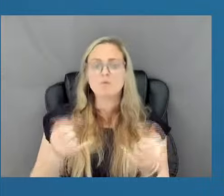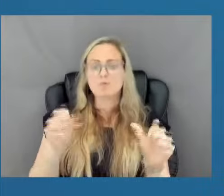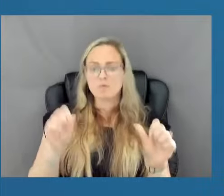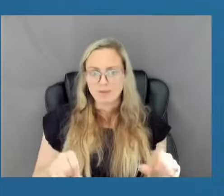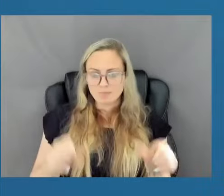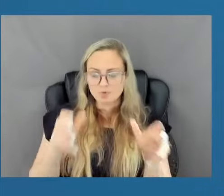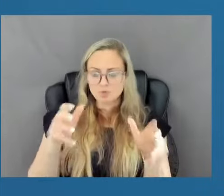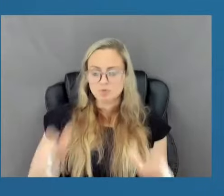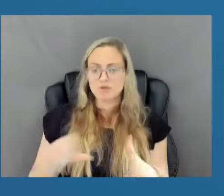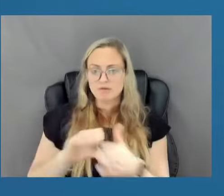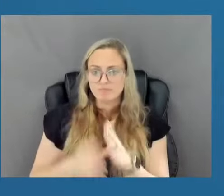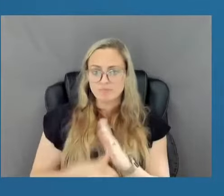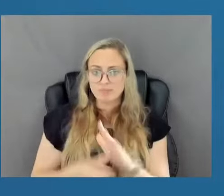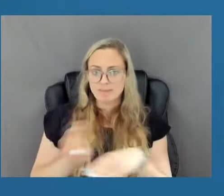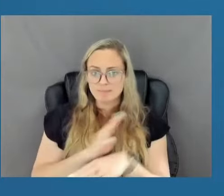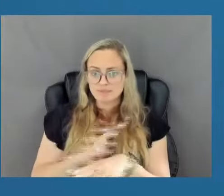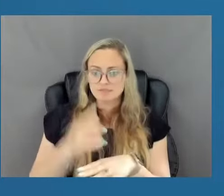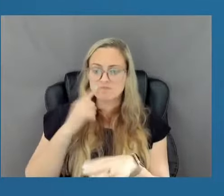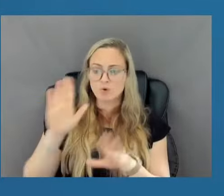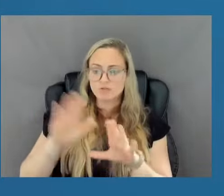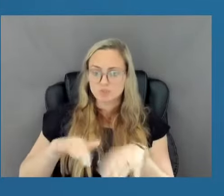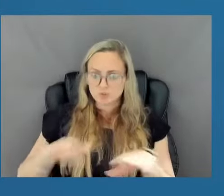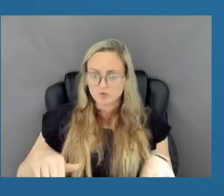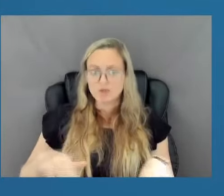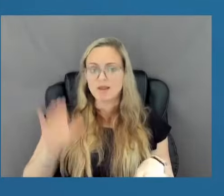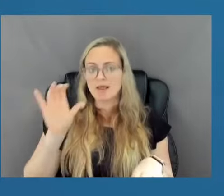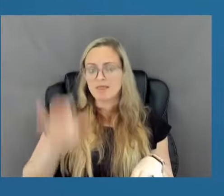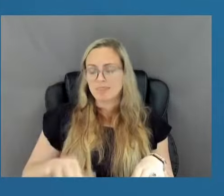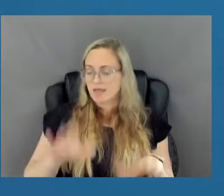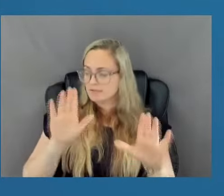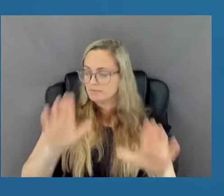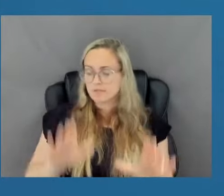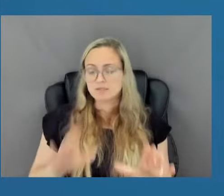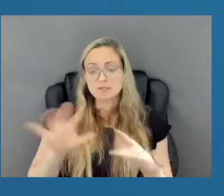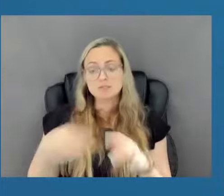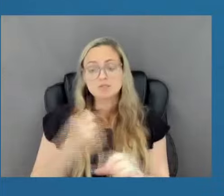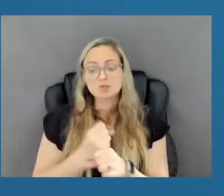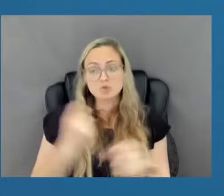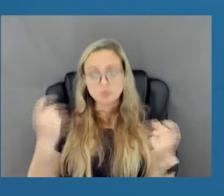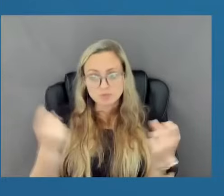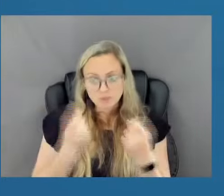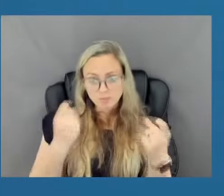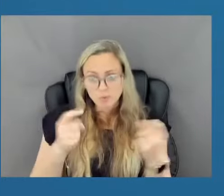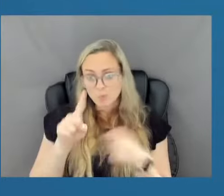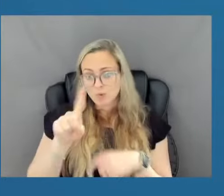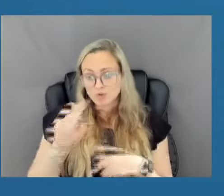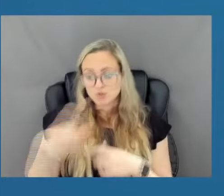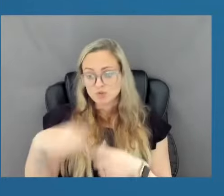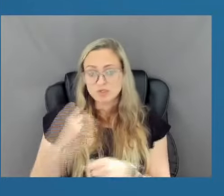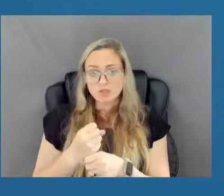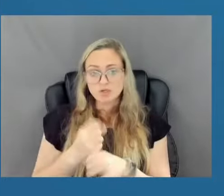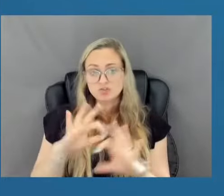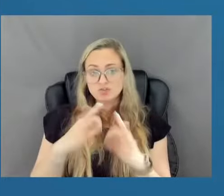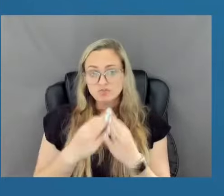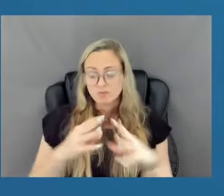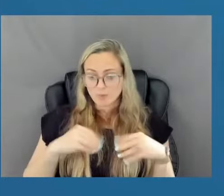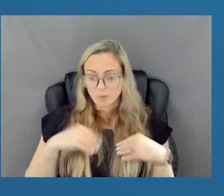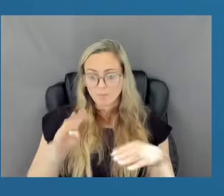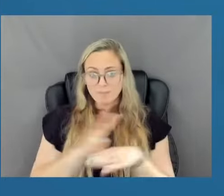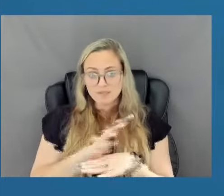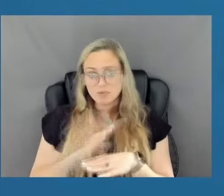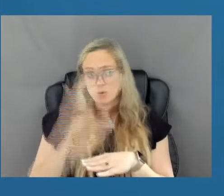that business behind for his children. And that is remarkable. This year we are celebrating 100 years of the family-owned business we know